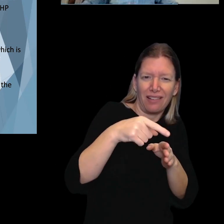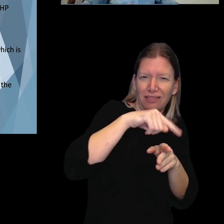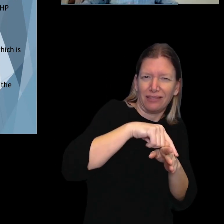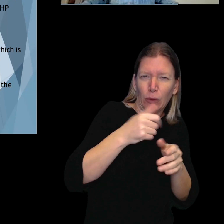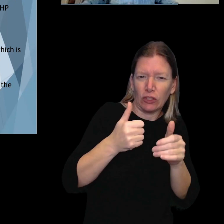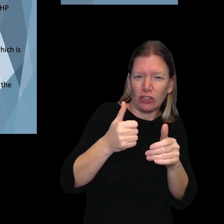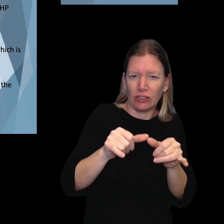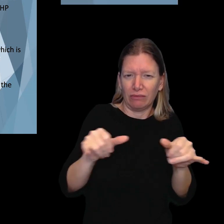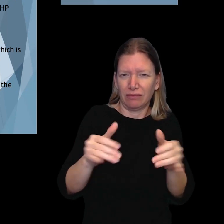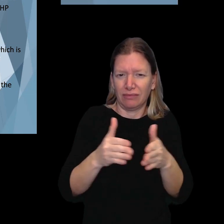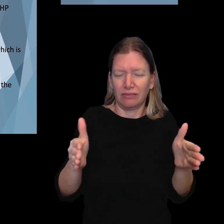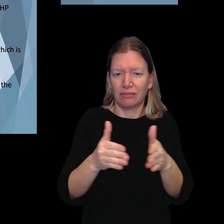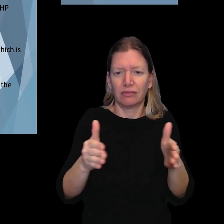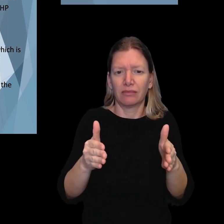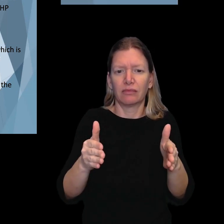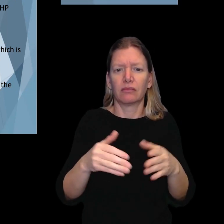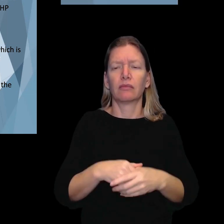stripe itself. Mm-hmm.